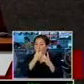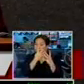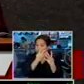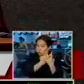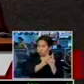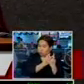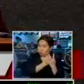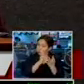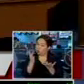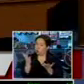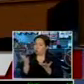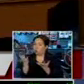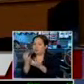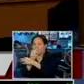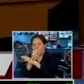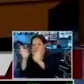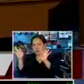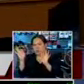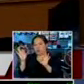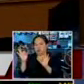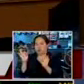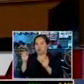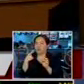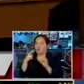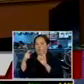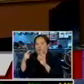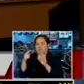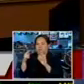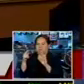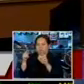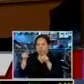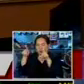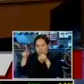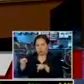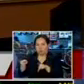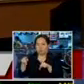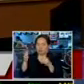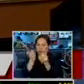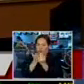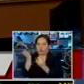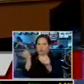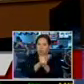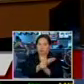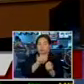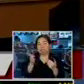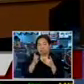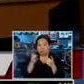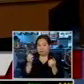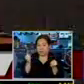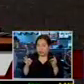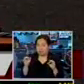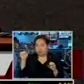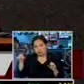to acquit the respondent in an impeachment case. That is, whether or not